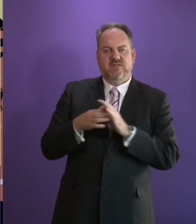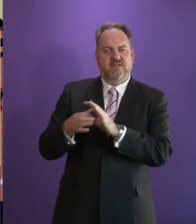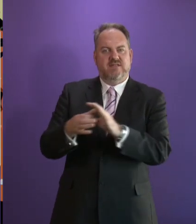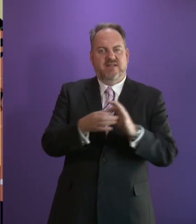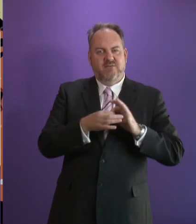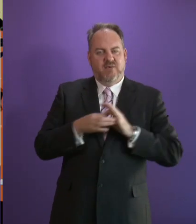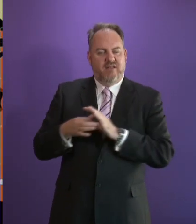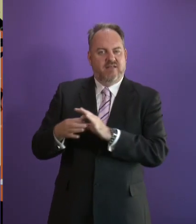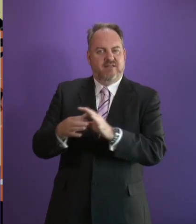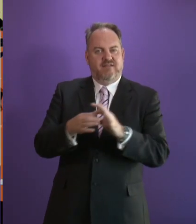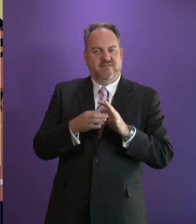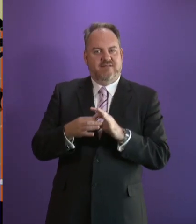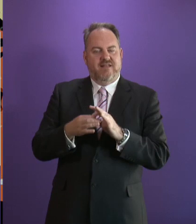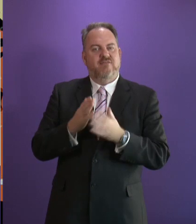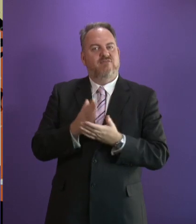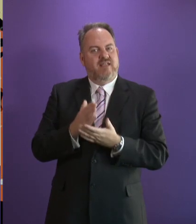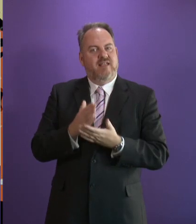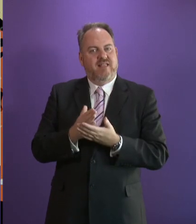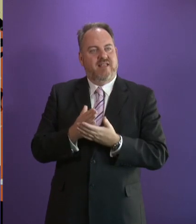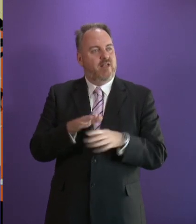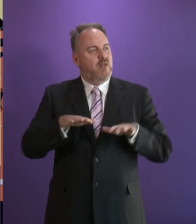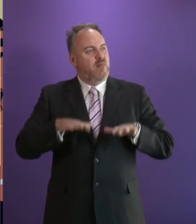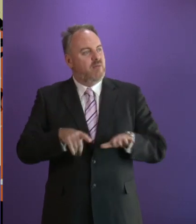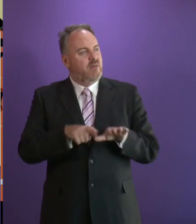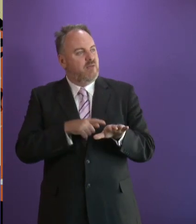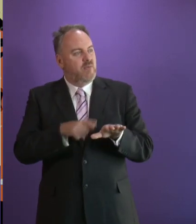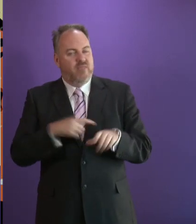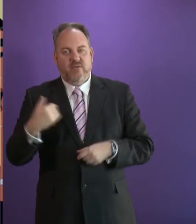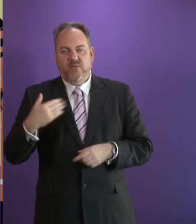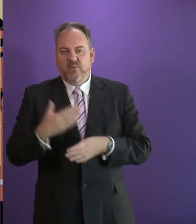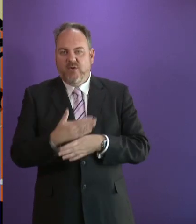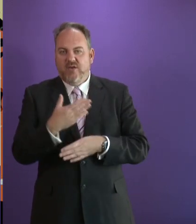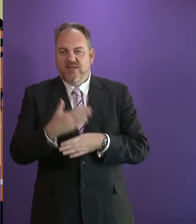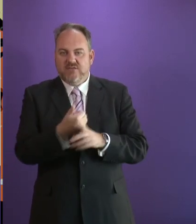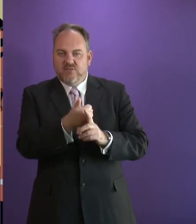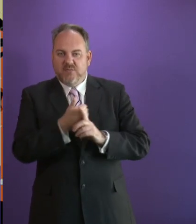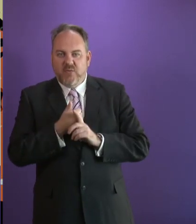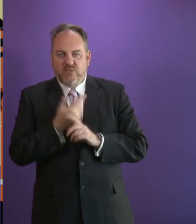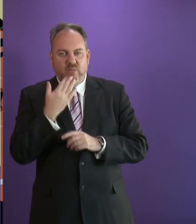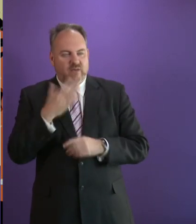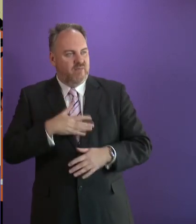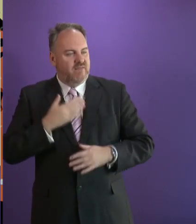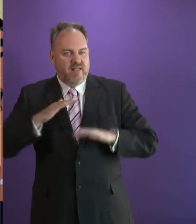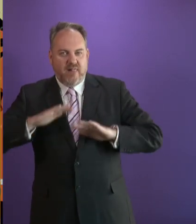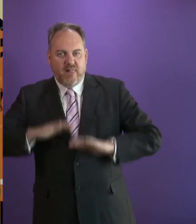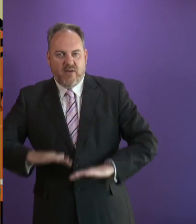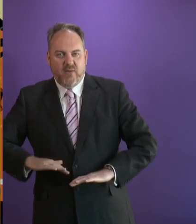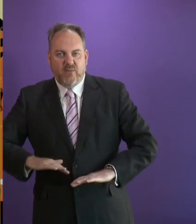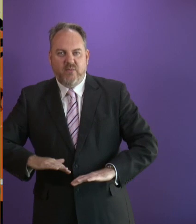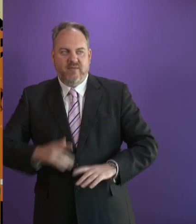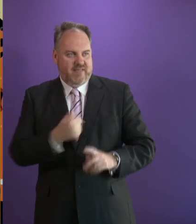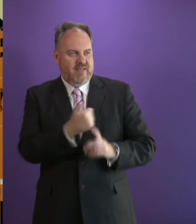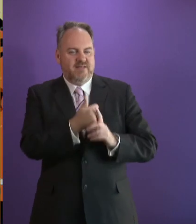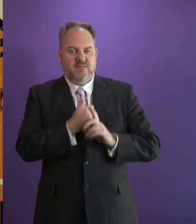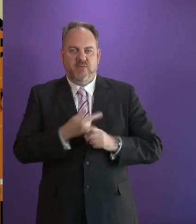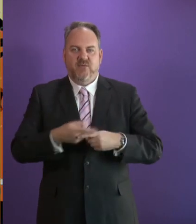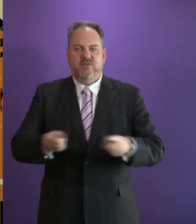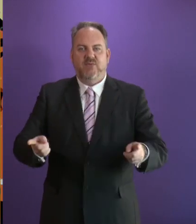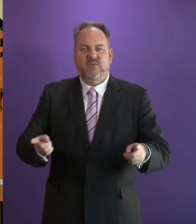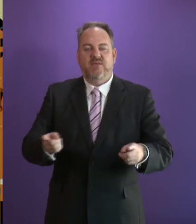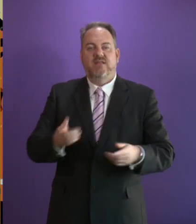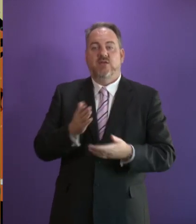wonderful staff team to your local youth workers to fellow MSIPs there to lift you up when times are difficult. Also, it's important to remember that your opinions and